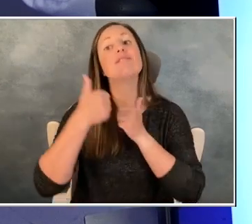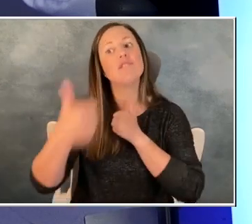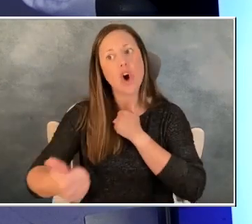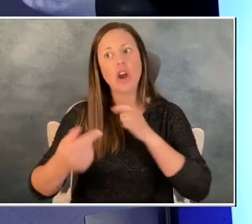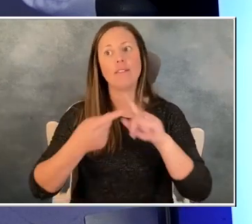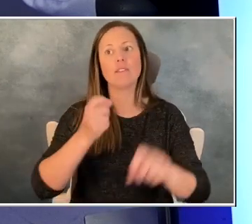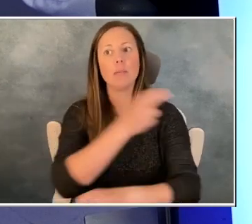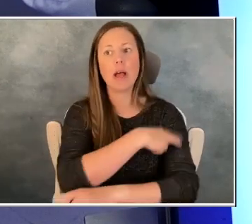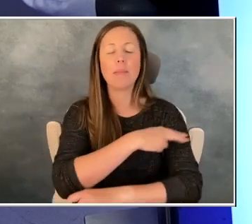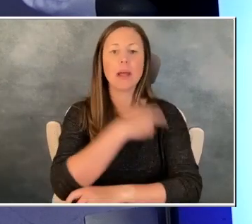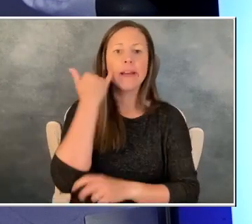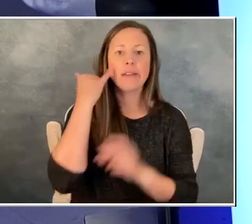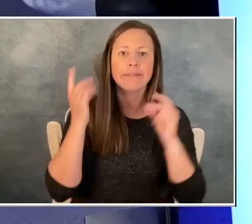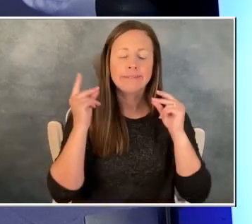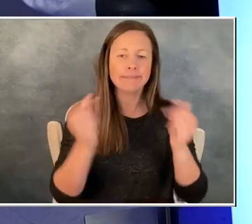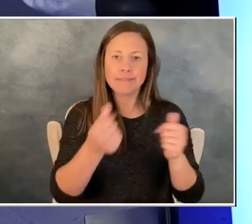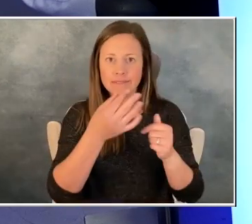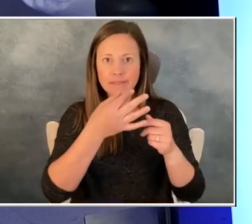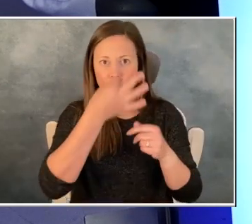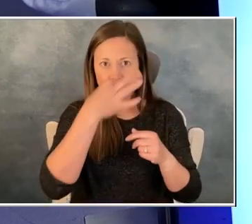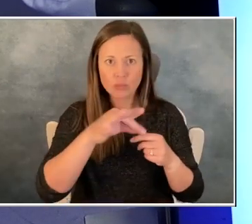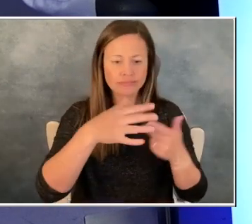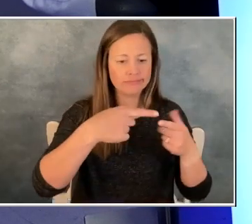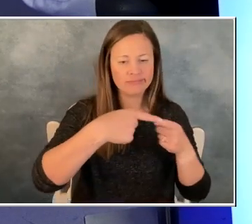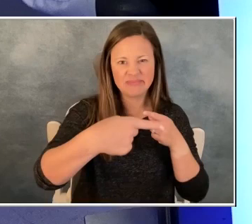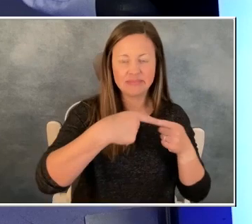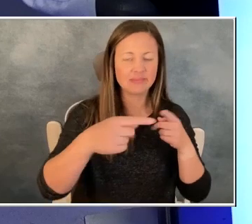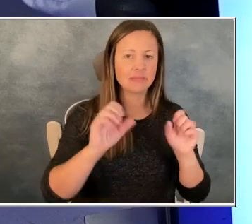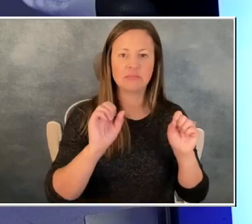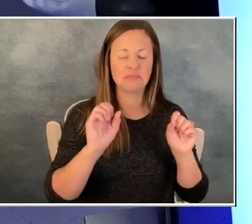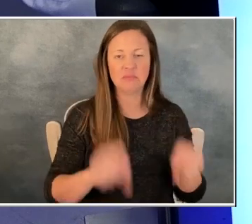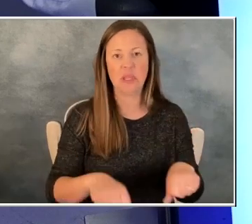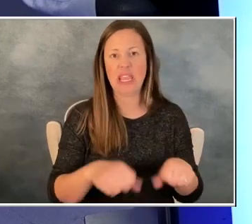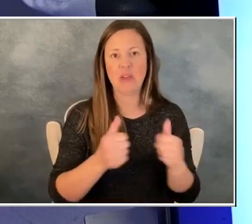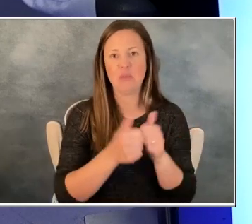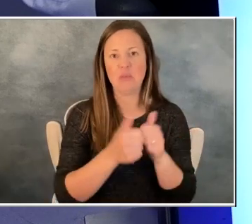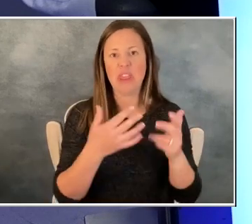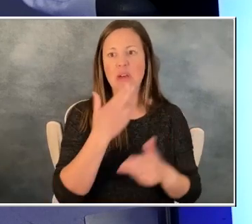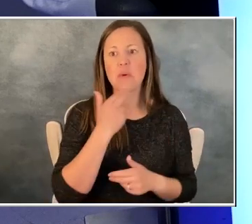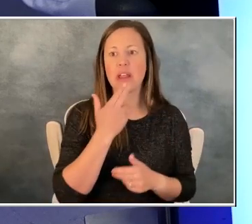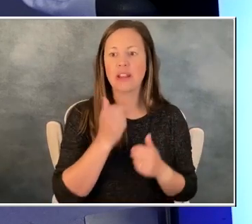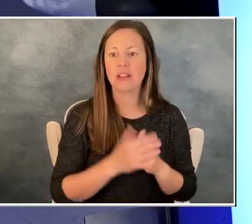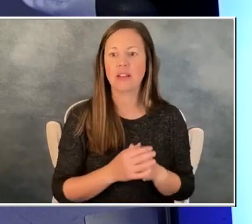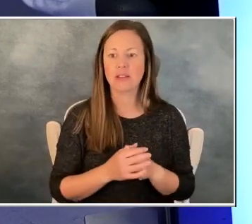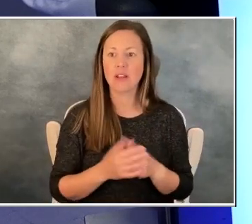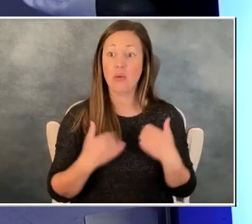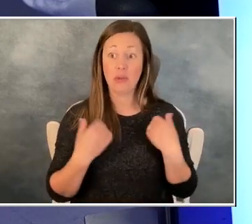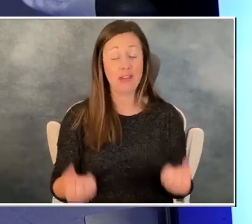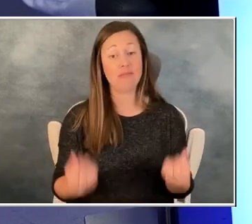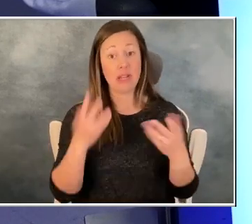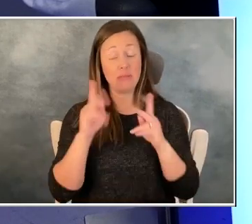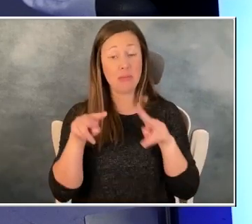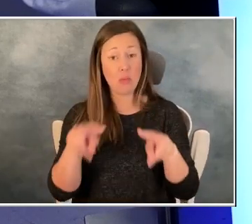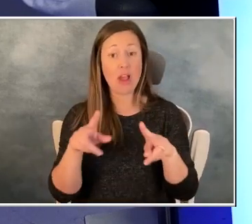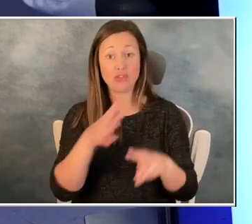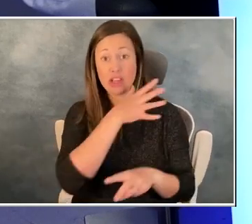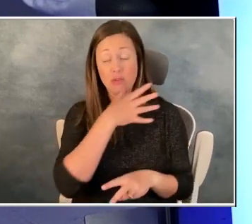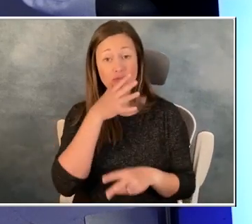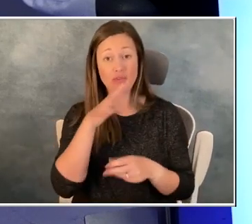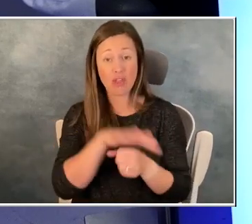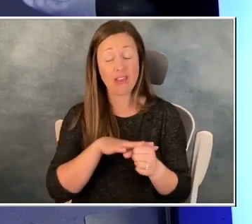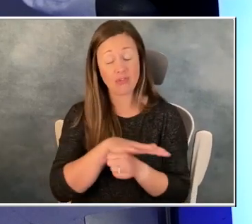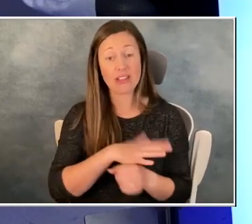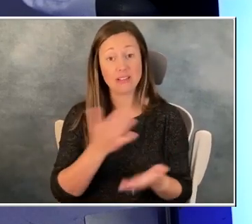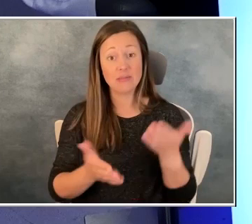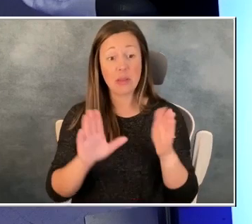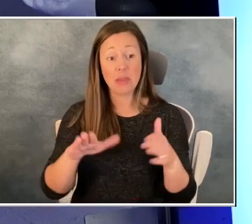get right to a hospital, we can get some stuff taken care of without doing that. Oh, we have so many viewers in rural areas. So Exactly. that would be Sometimes it is a incredibly challenge. helpful. Absolutely. Yeah.